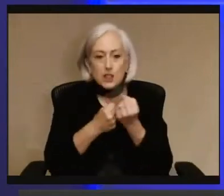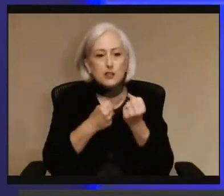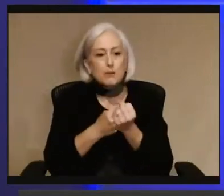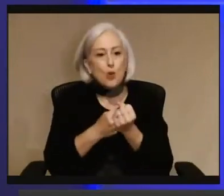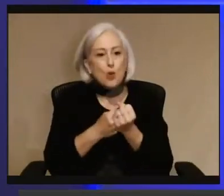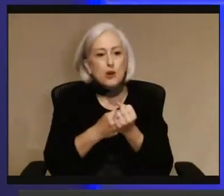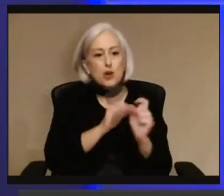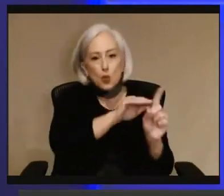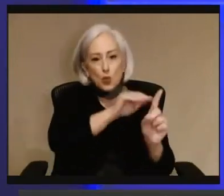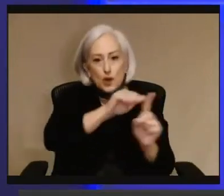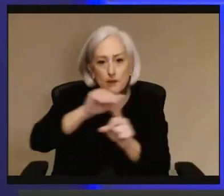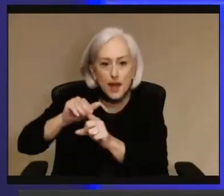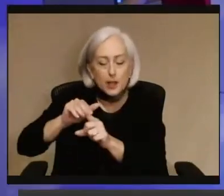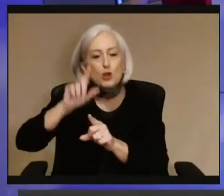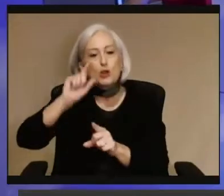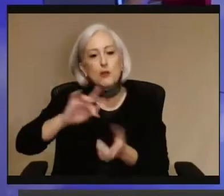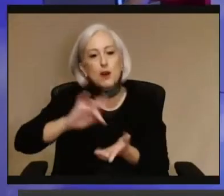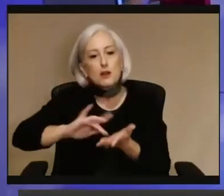take medications.